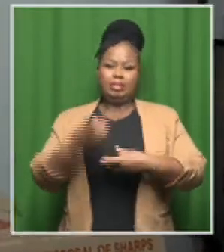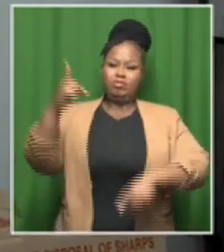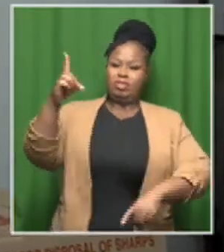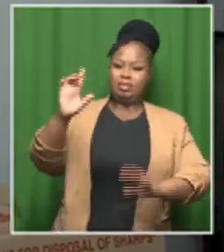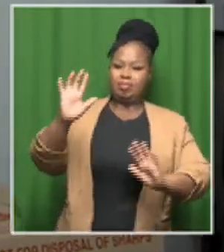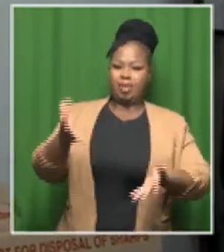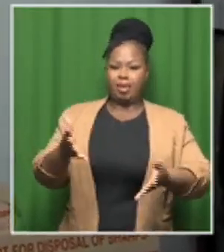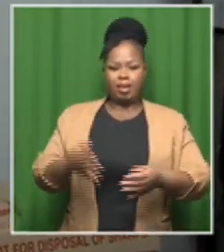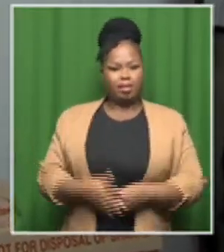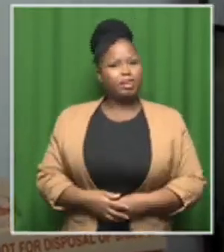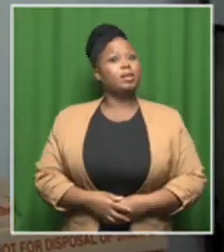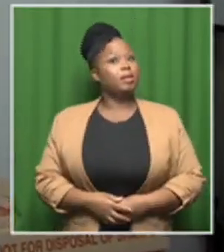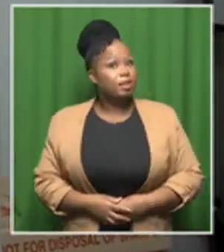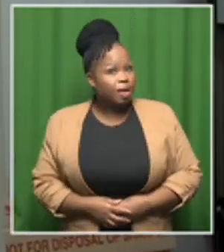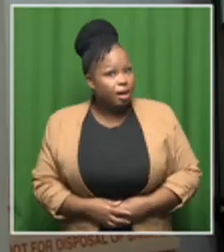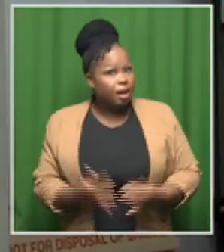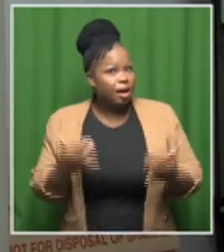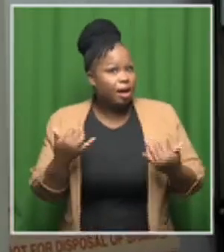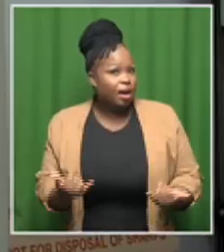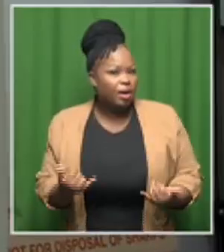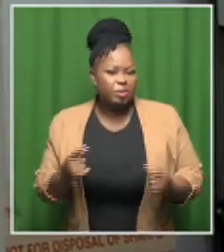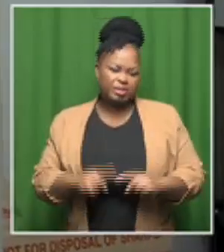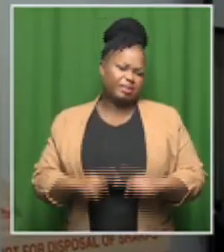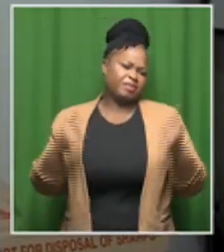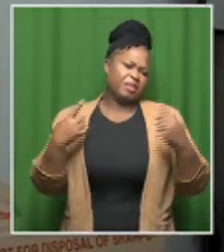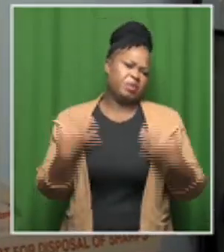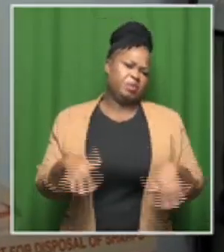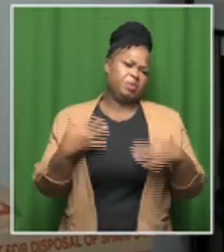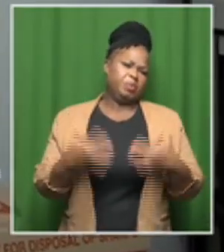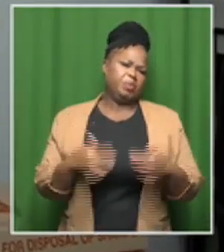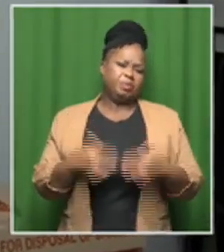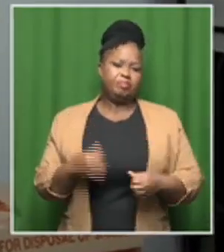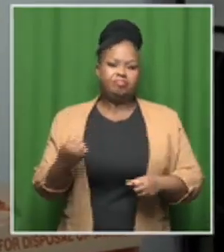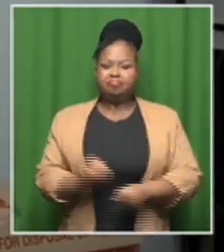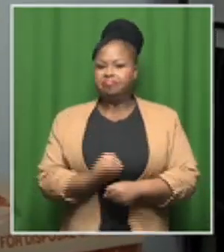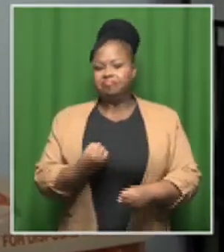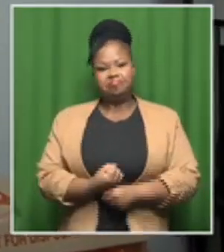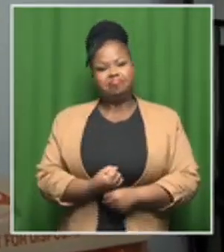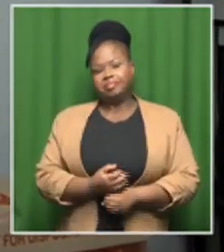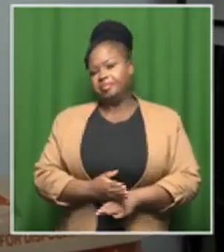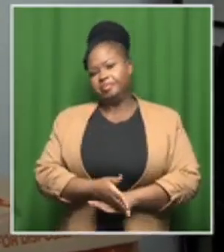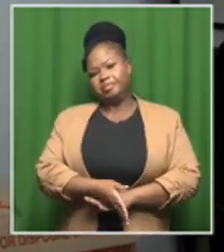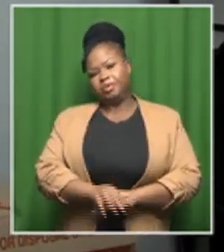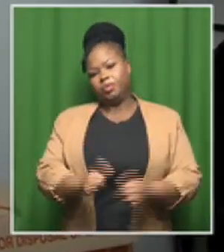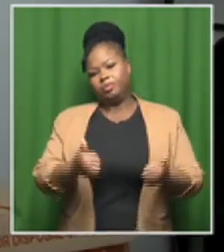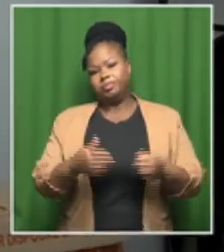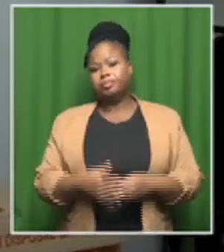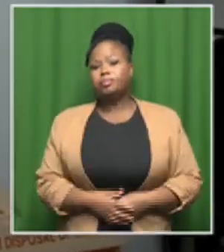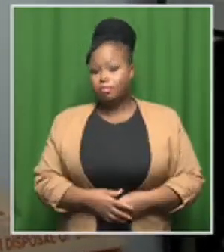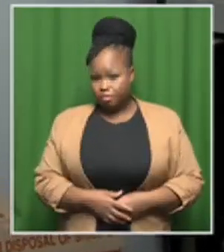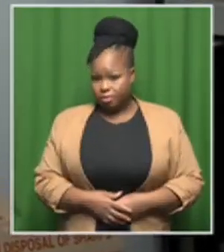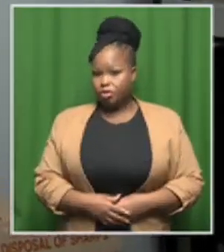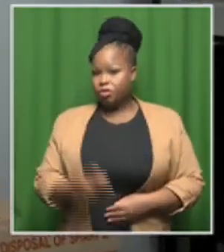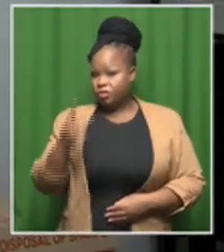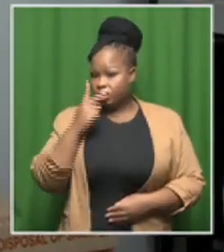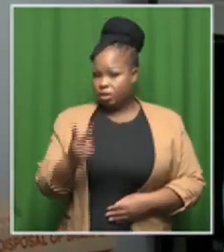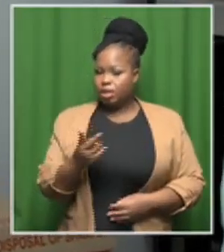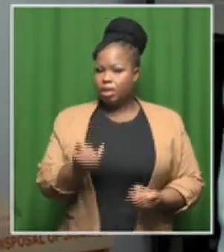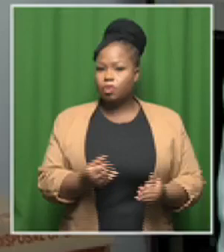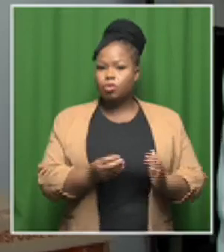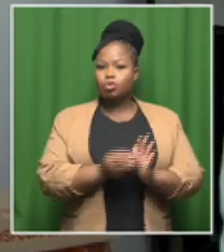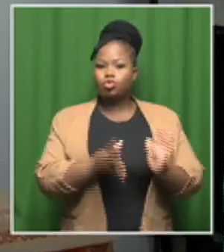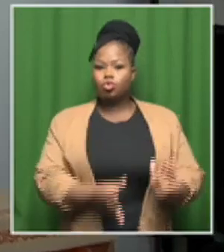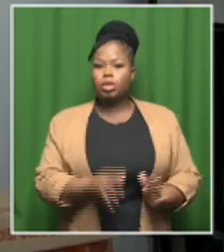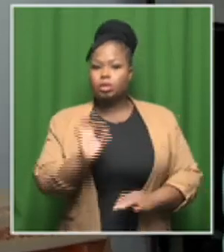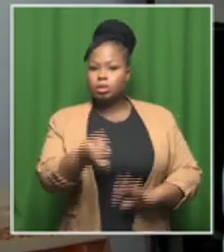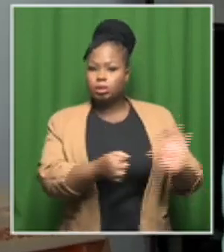in humanities. UNISA is doing some really groundbreaking stuff. And of course, when we look at placement for students,